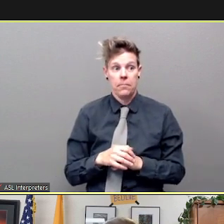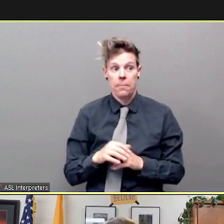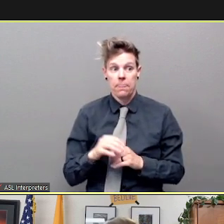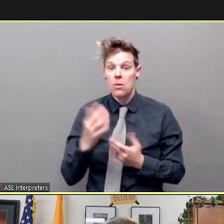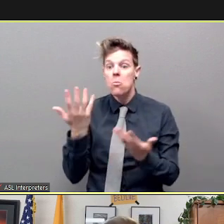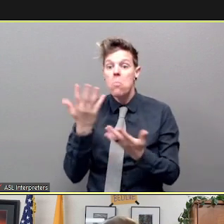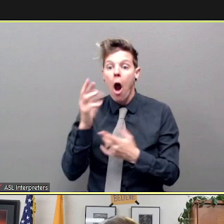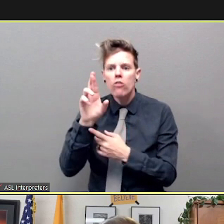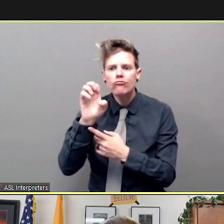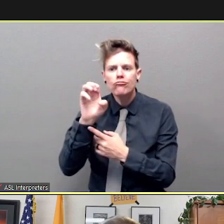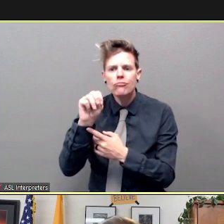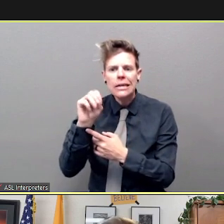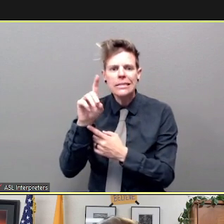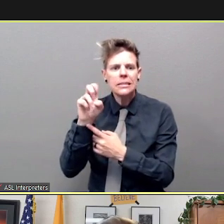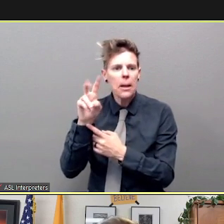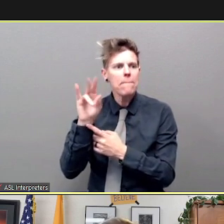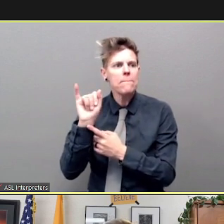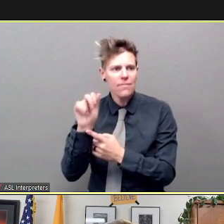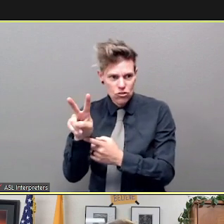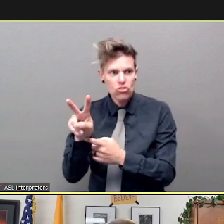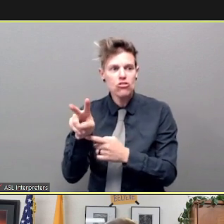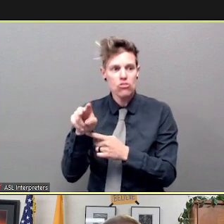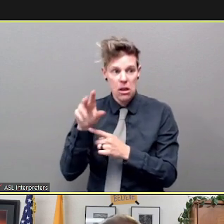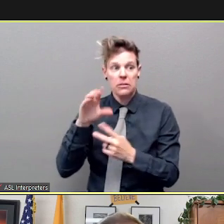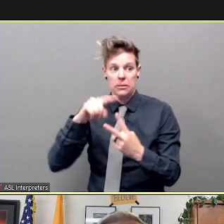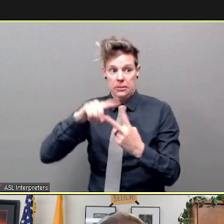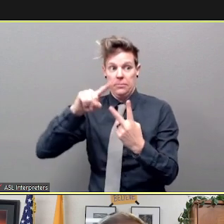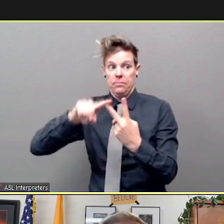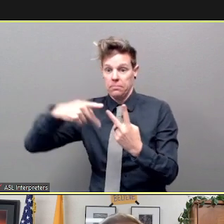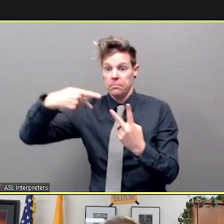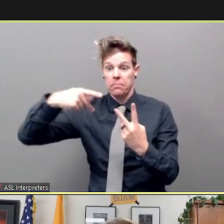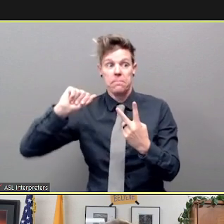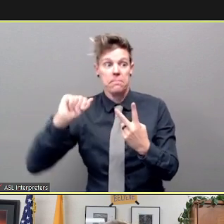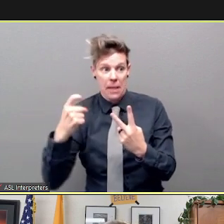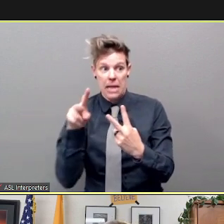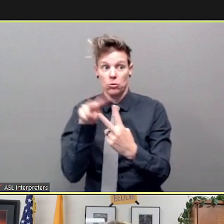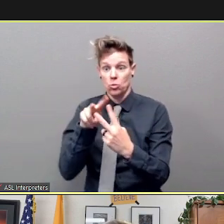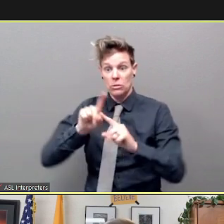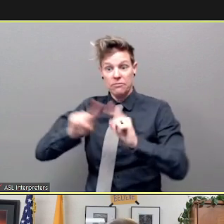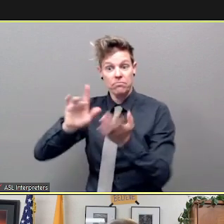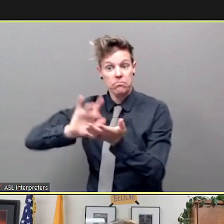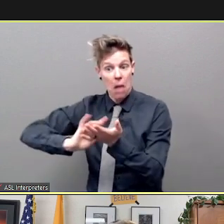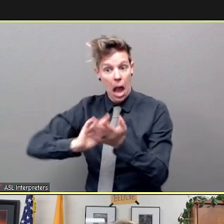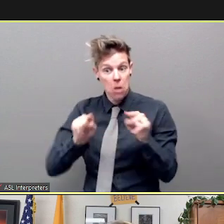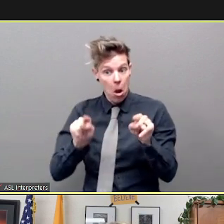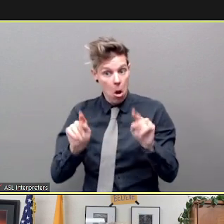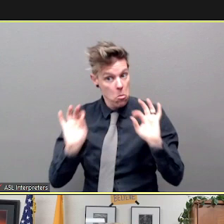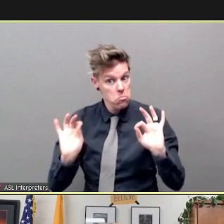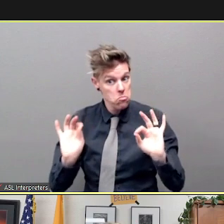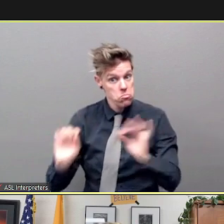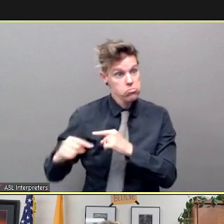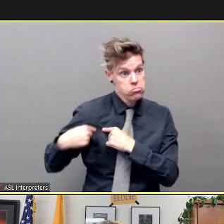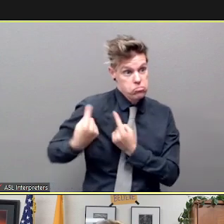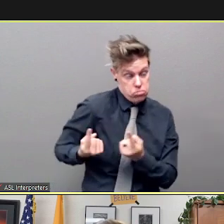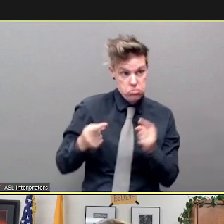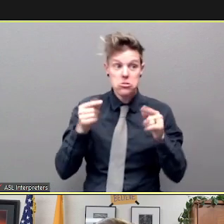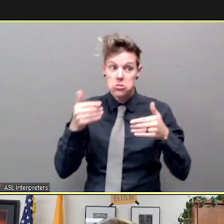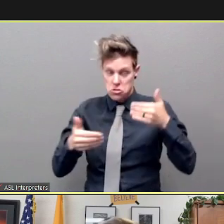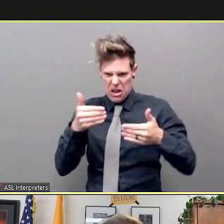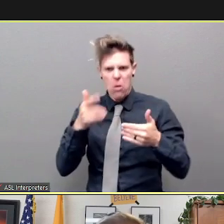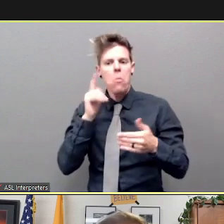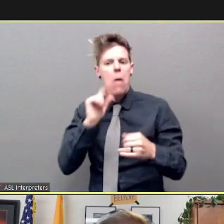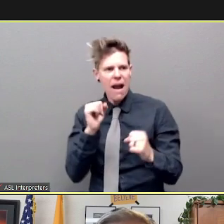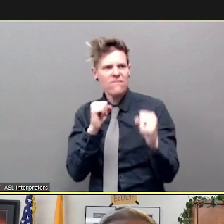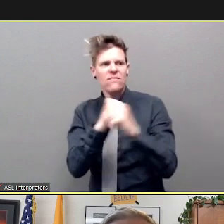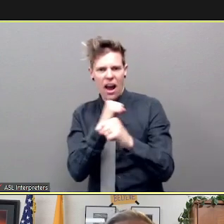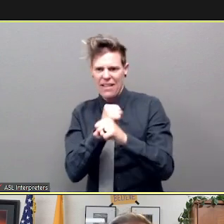more conveniently Paxlovid and molnupiravir, should always have activity against COVID, or at